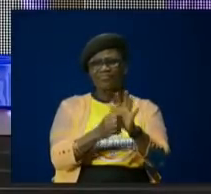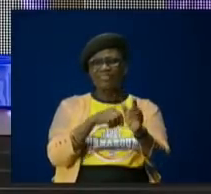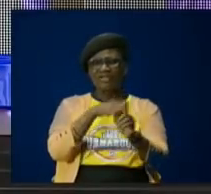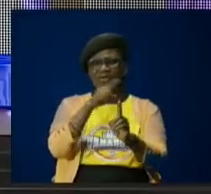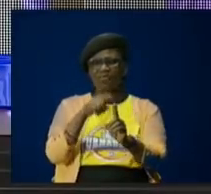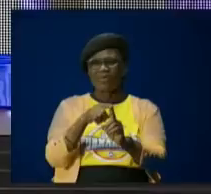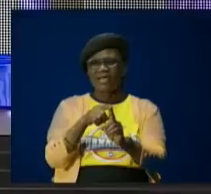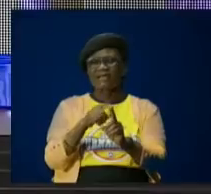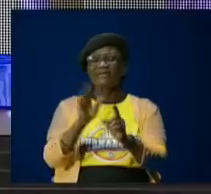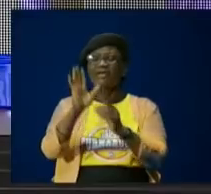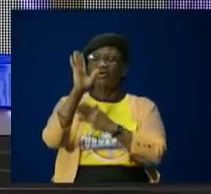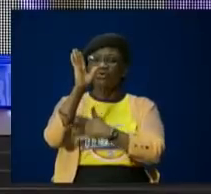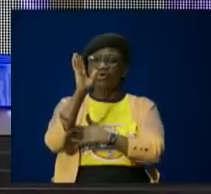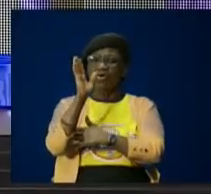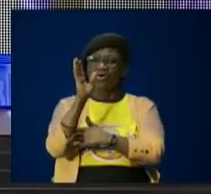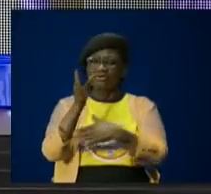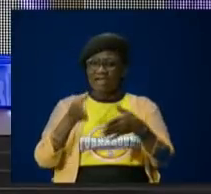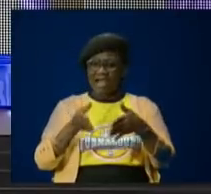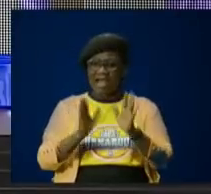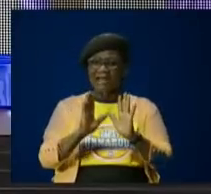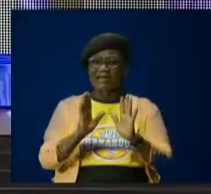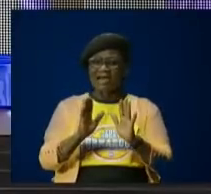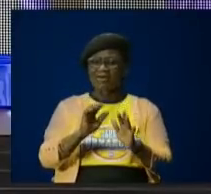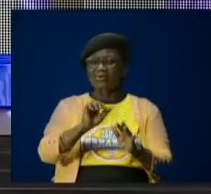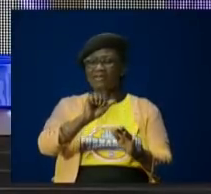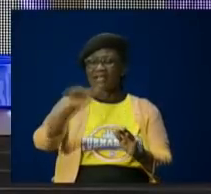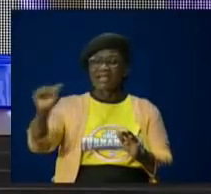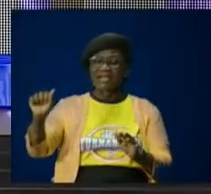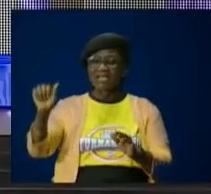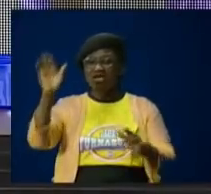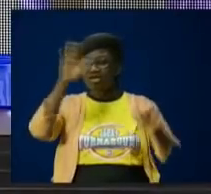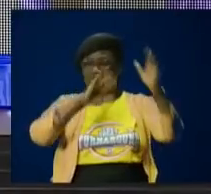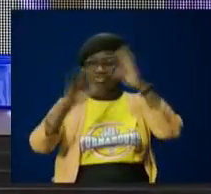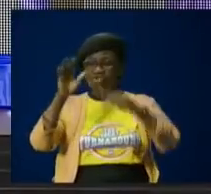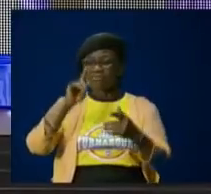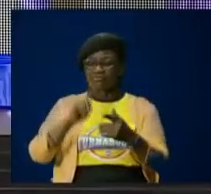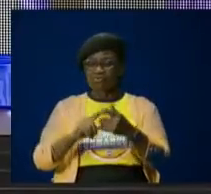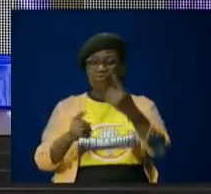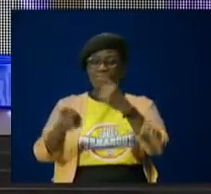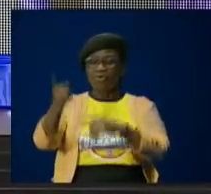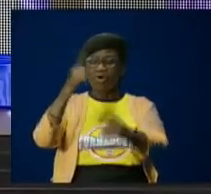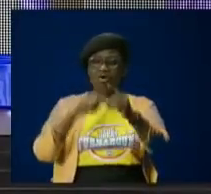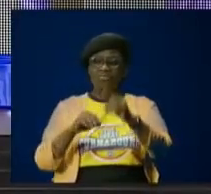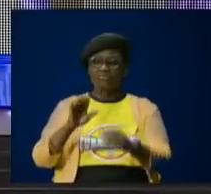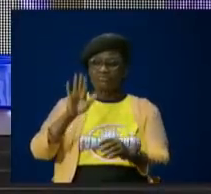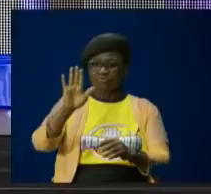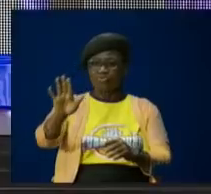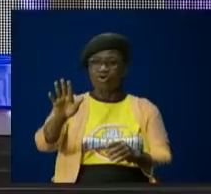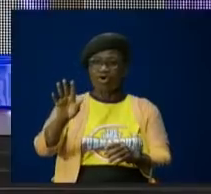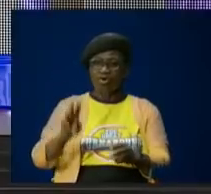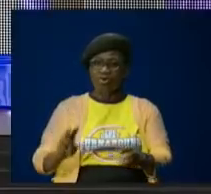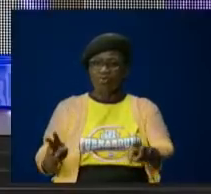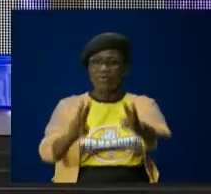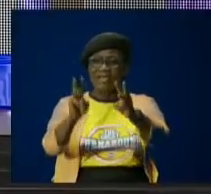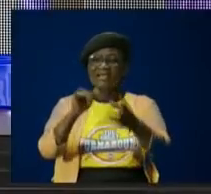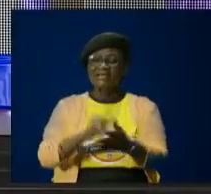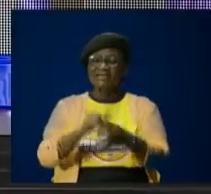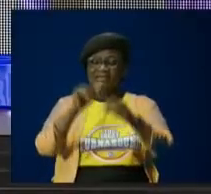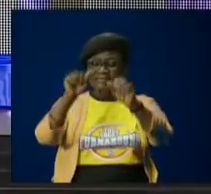when God allows a storm to come your way, it could be, number